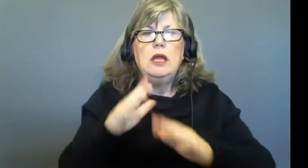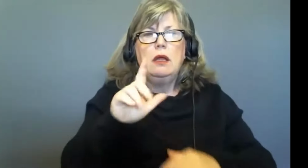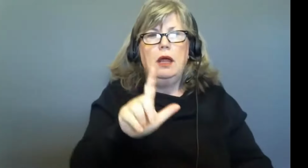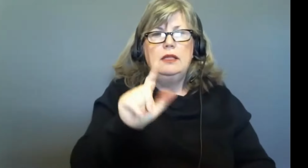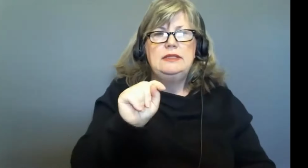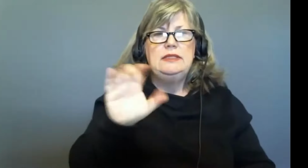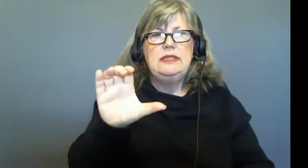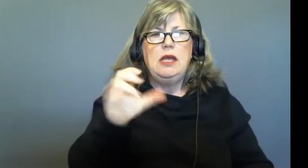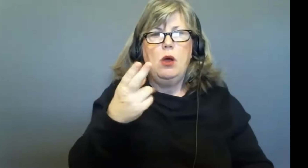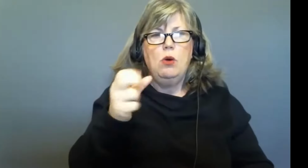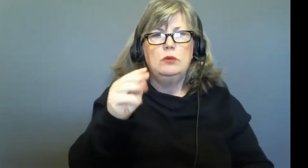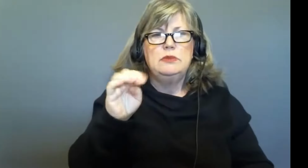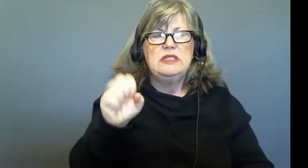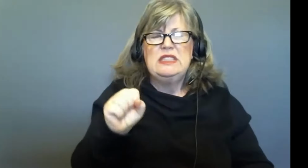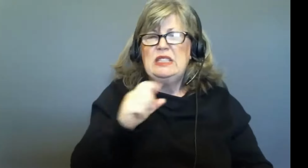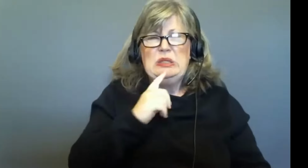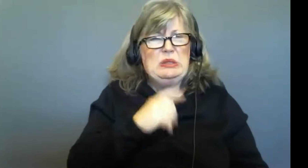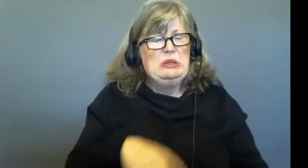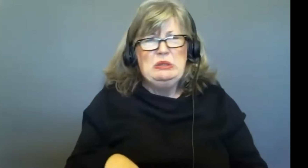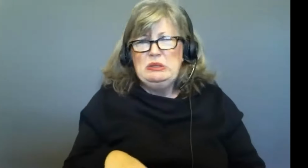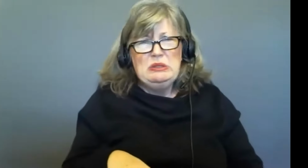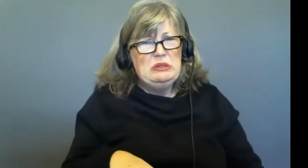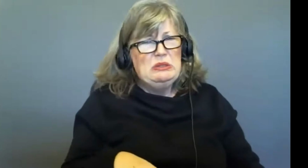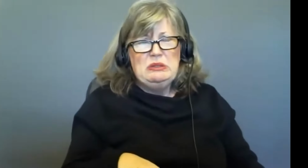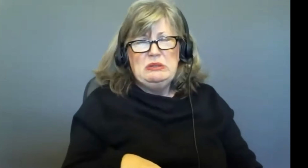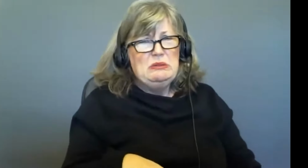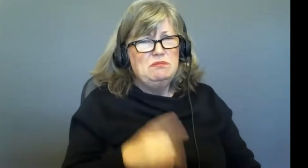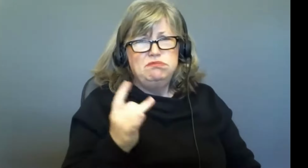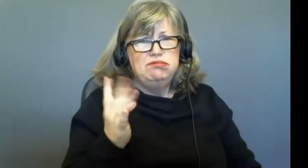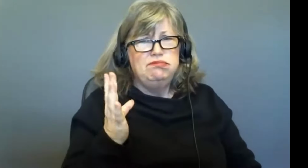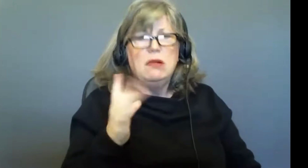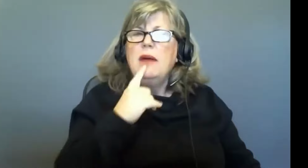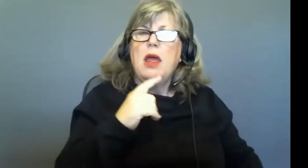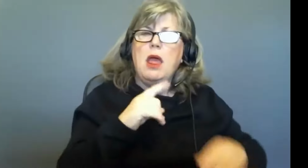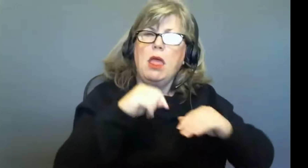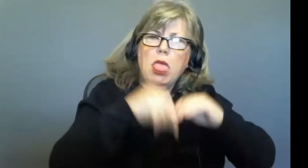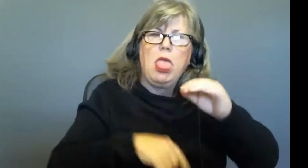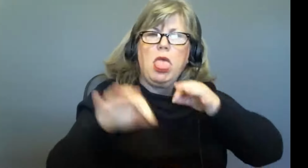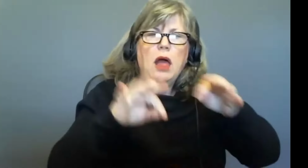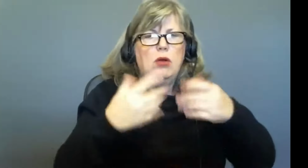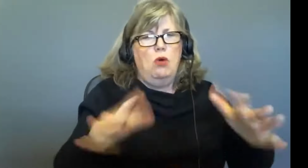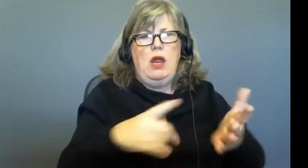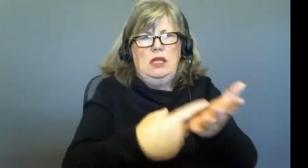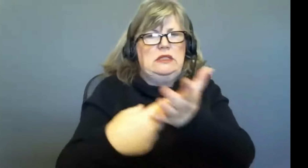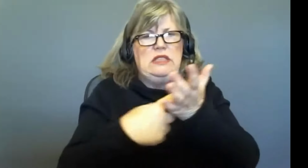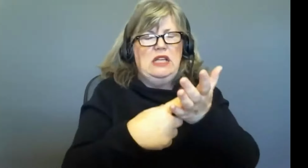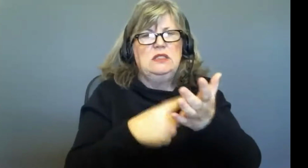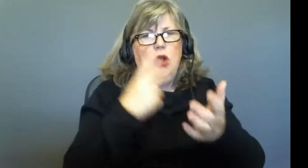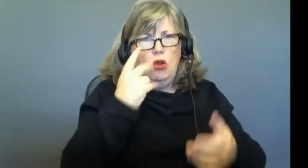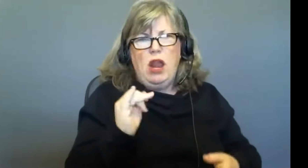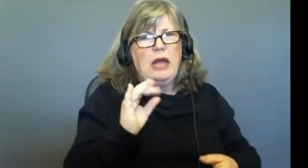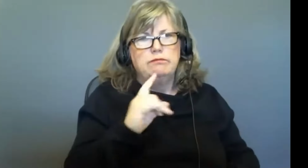is not a pretty place. And you know, you've all talked about it, so I won't belabor the point. I think we all need